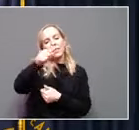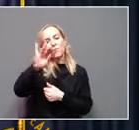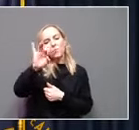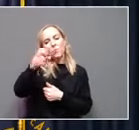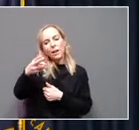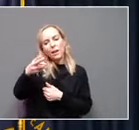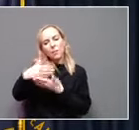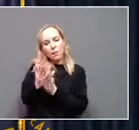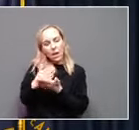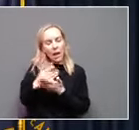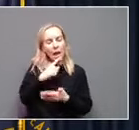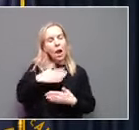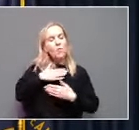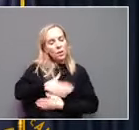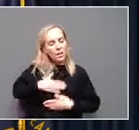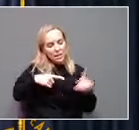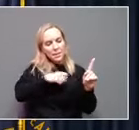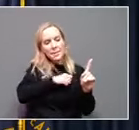looking at